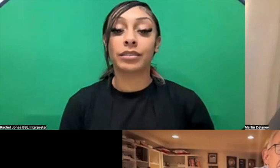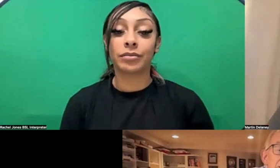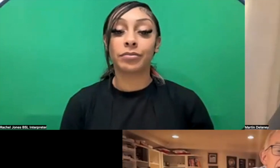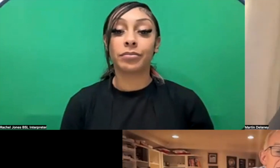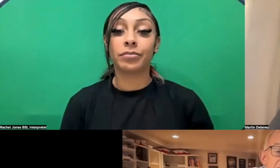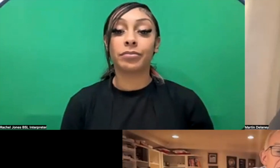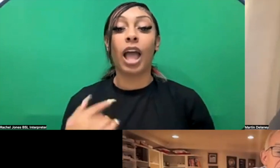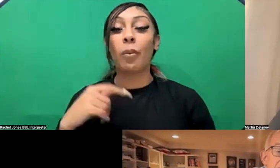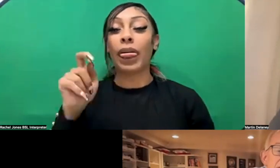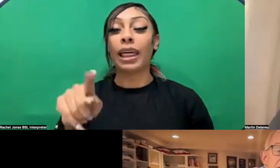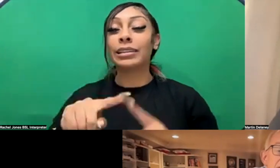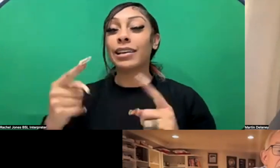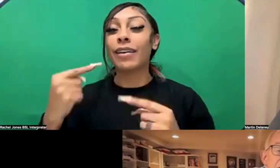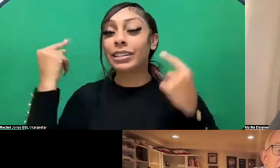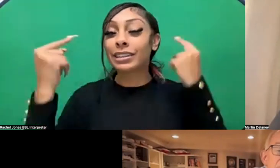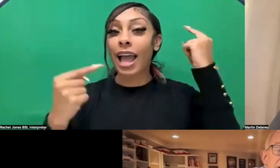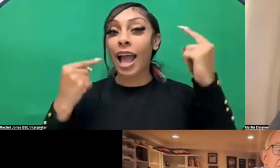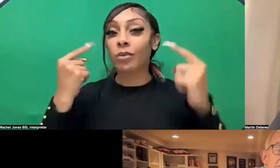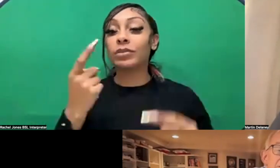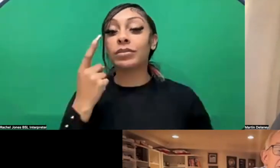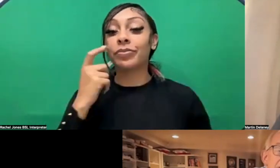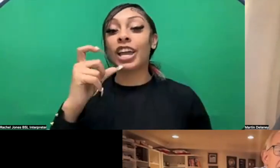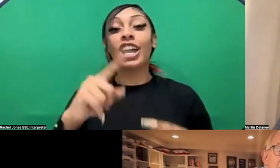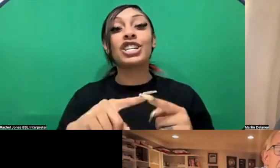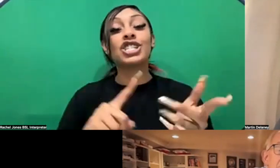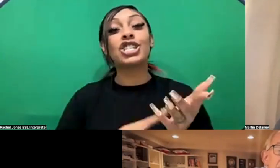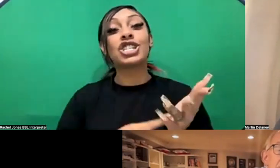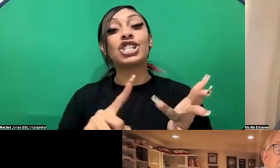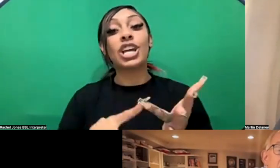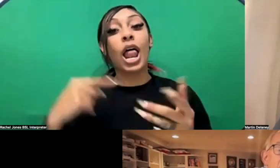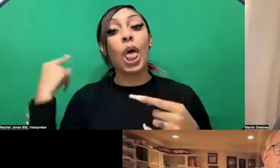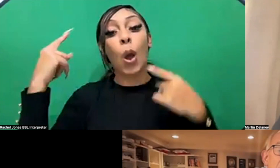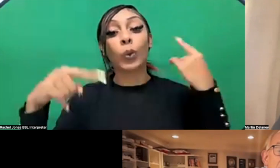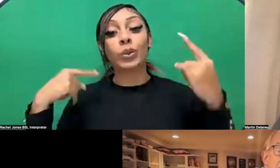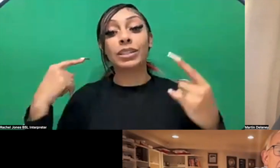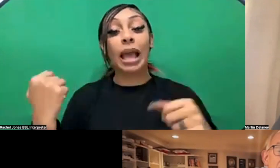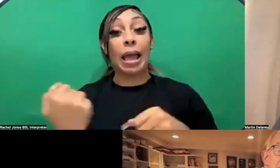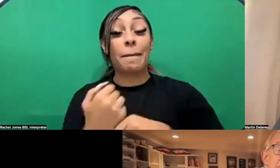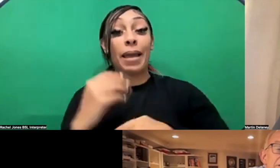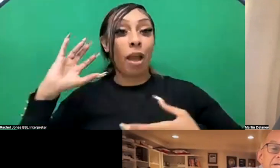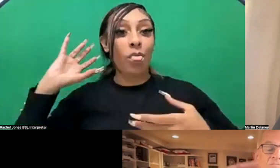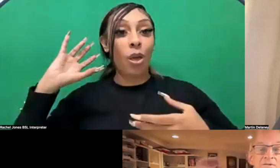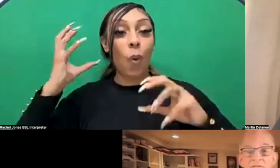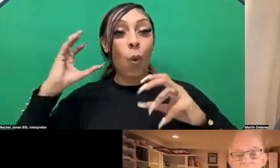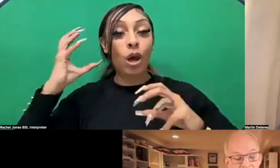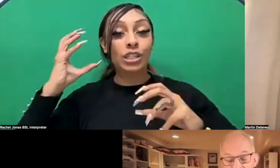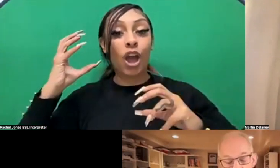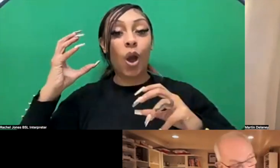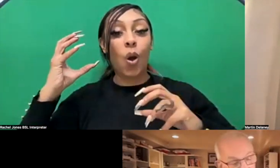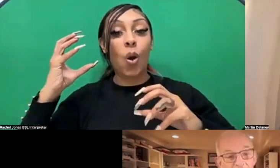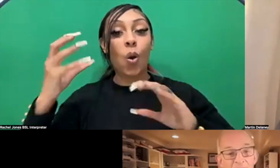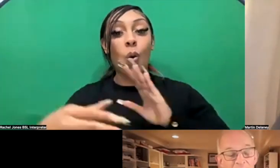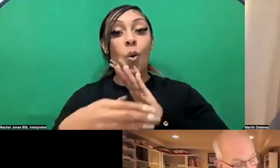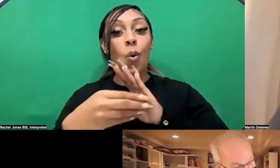that. And this is a cello sound made by the audio modeling company, which is